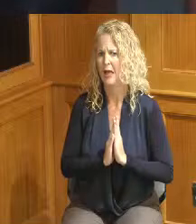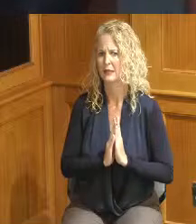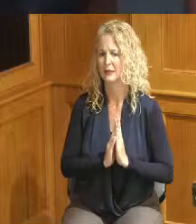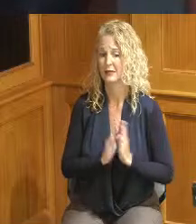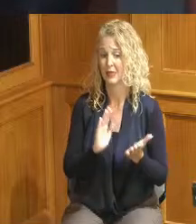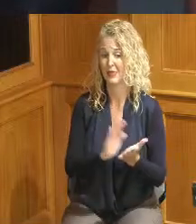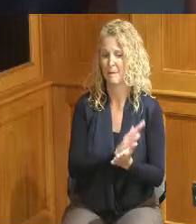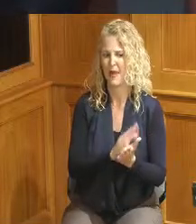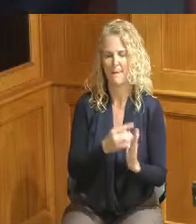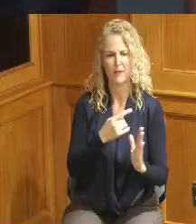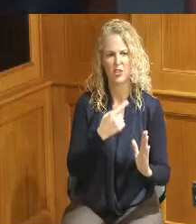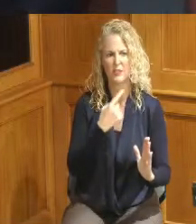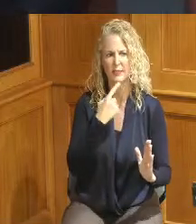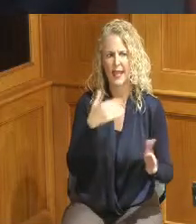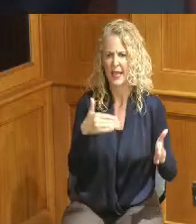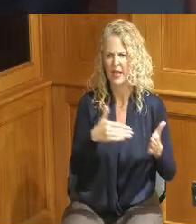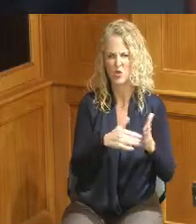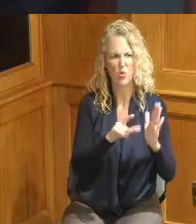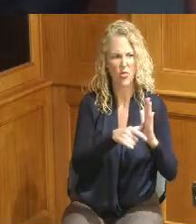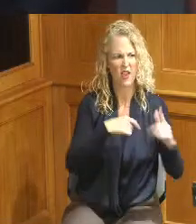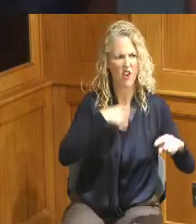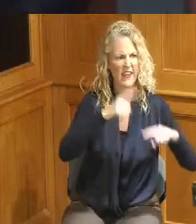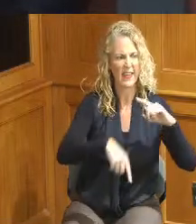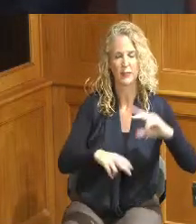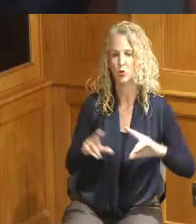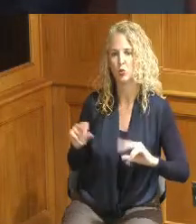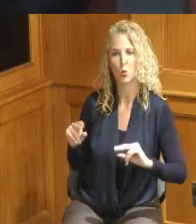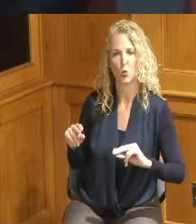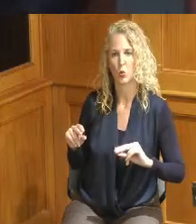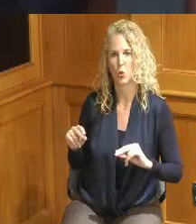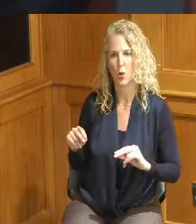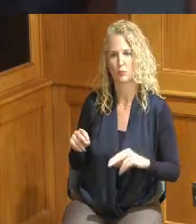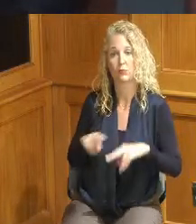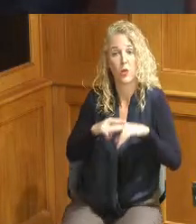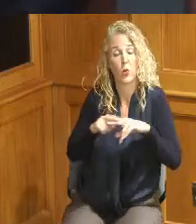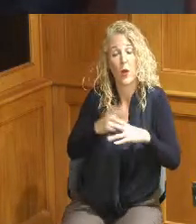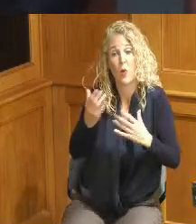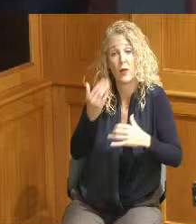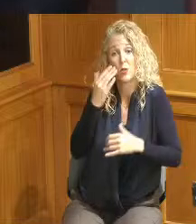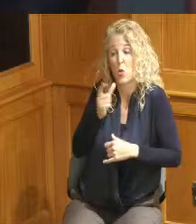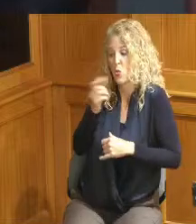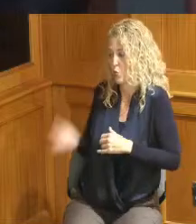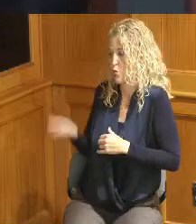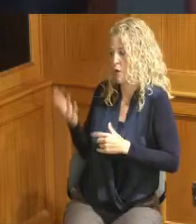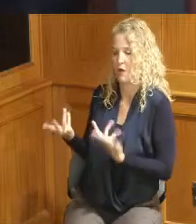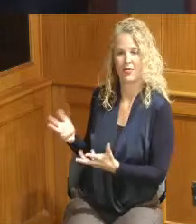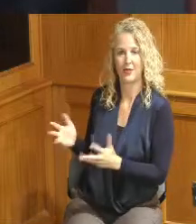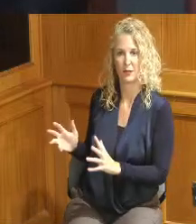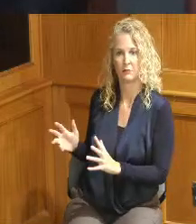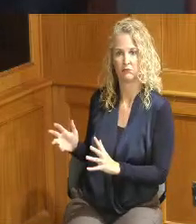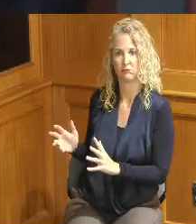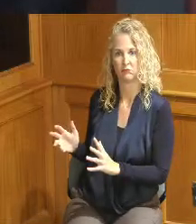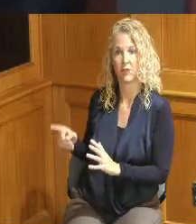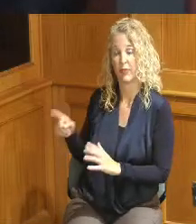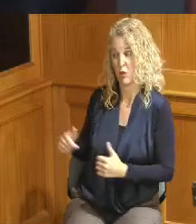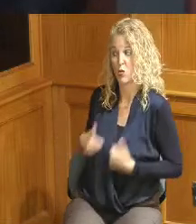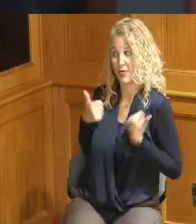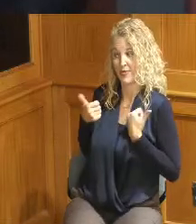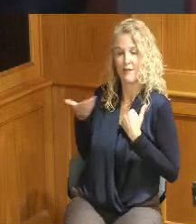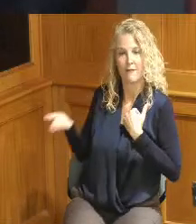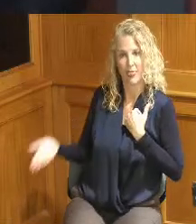does not do that. It's just literally, if we're going to give you money, we'd like to know who we're giving it to, and verifying that you do live in